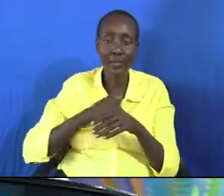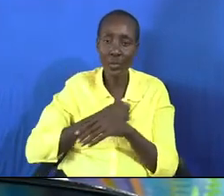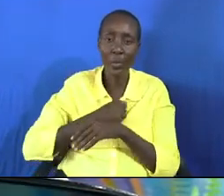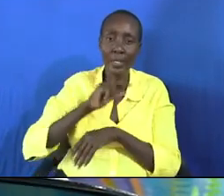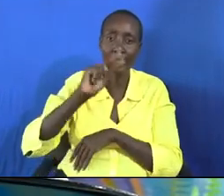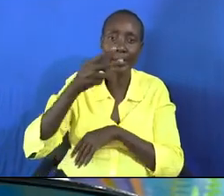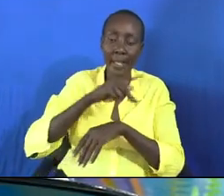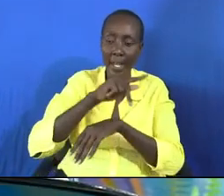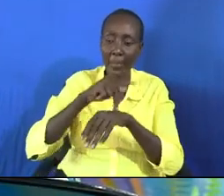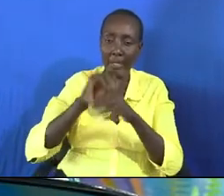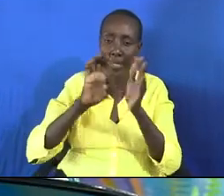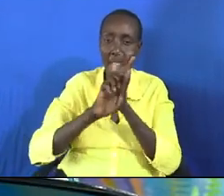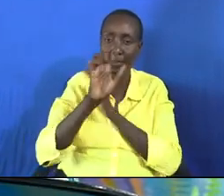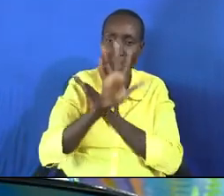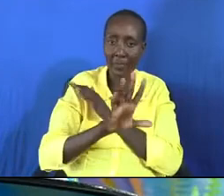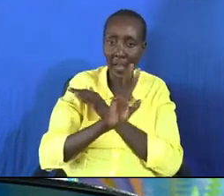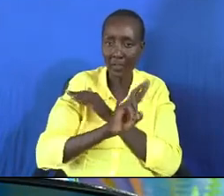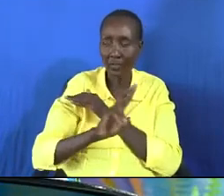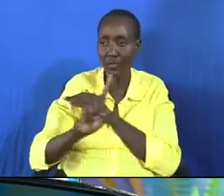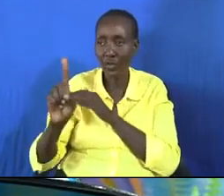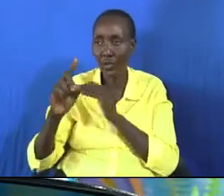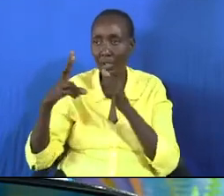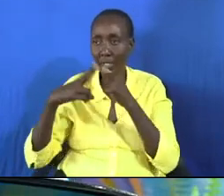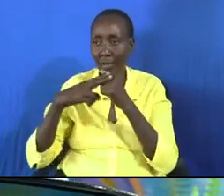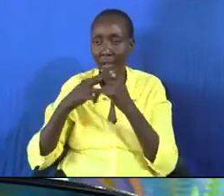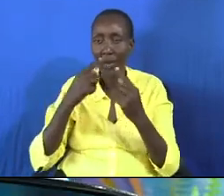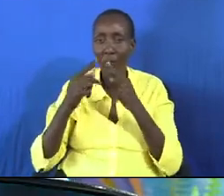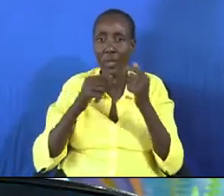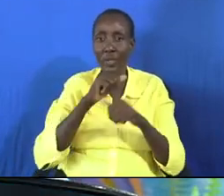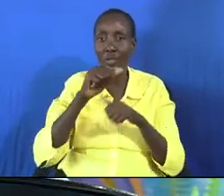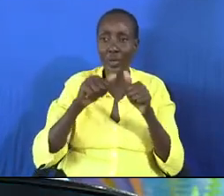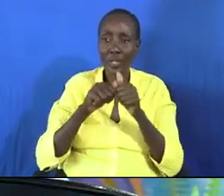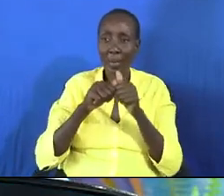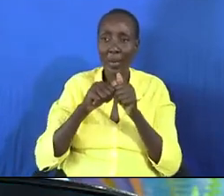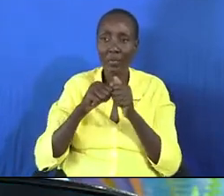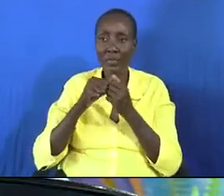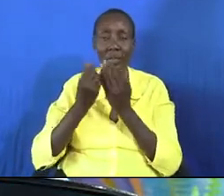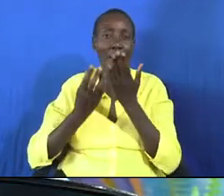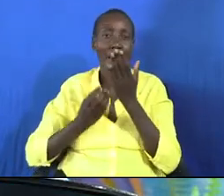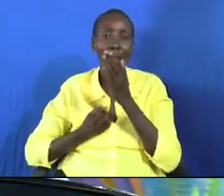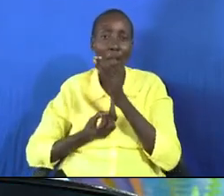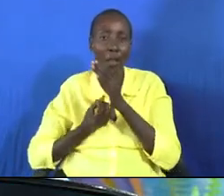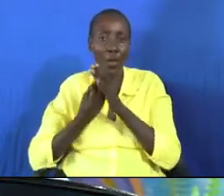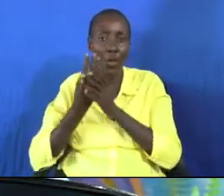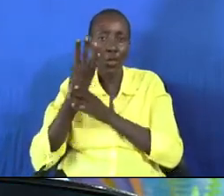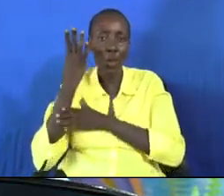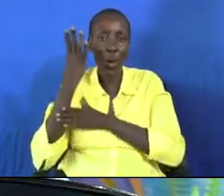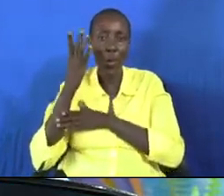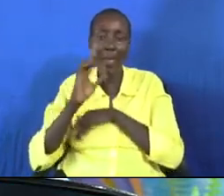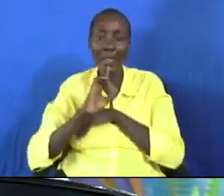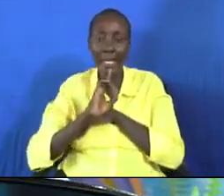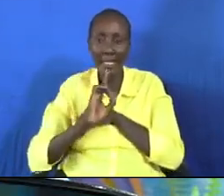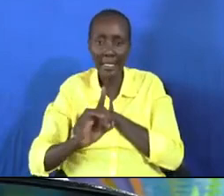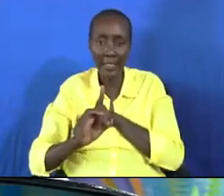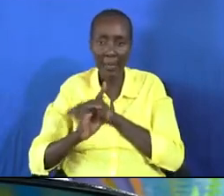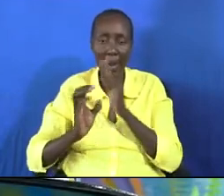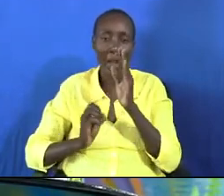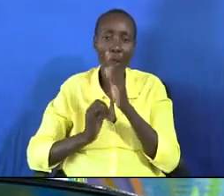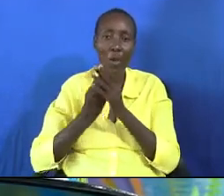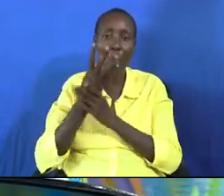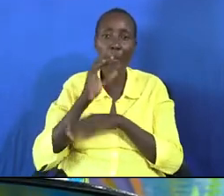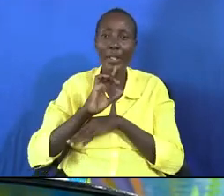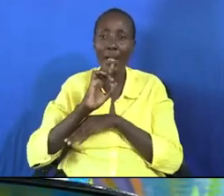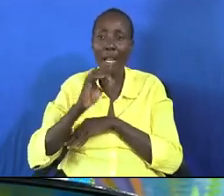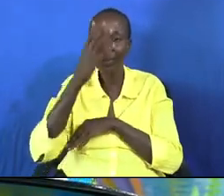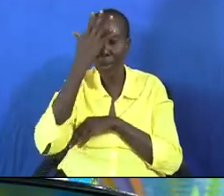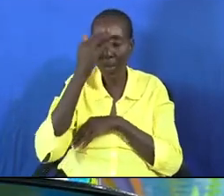2 Peter, verse 5 and 7, we talked about how to develop those disciplines. Develop those disciplines, because